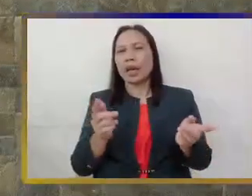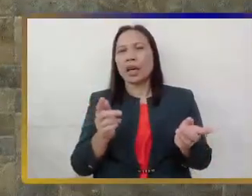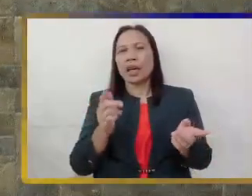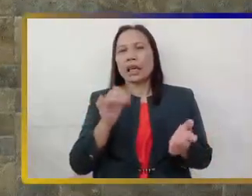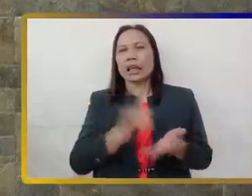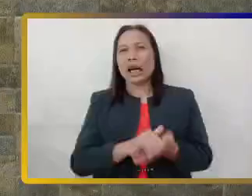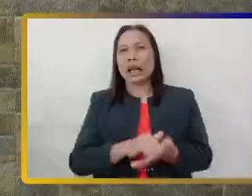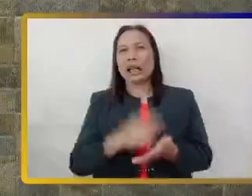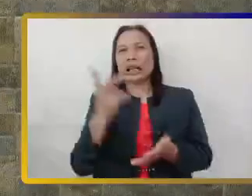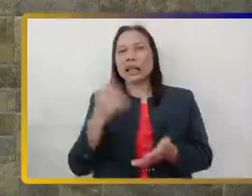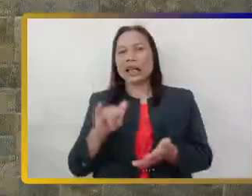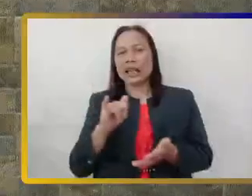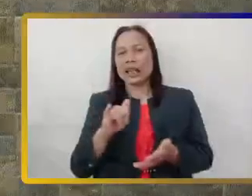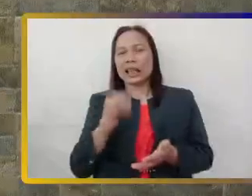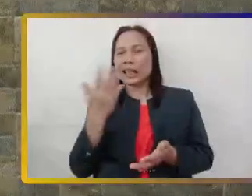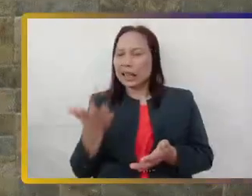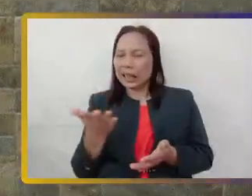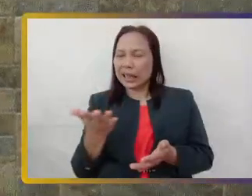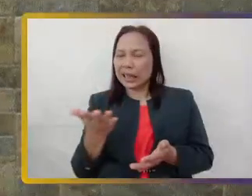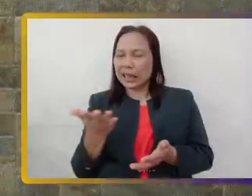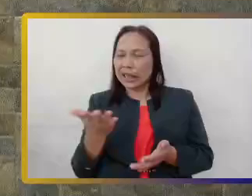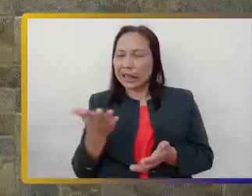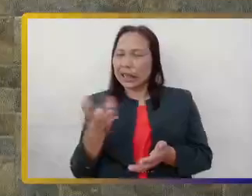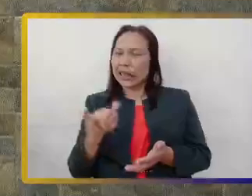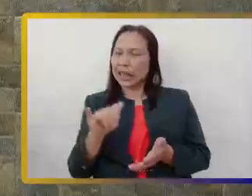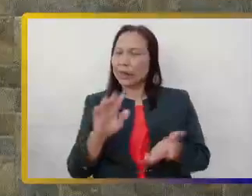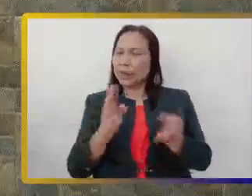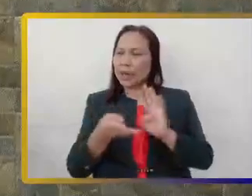kranily no no